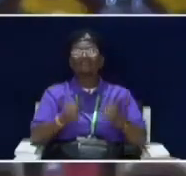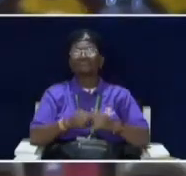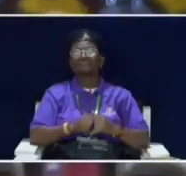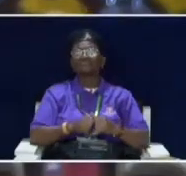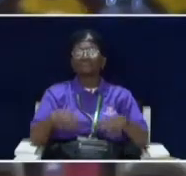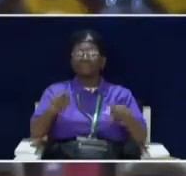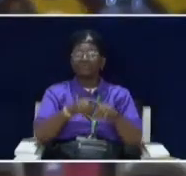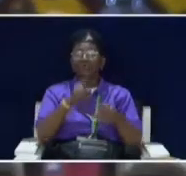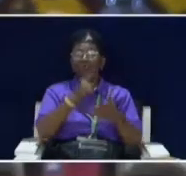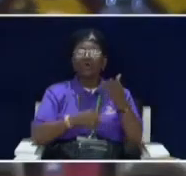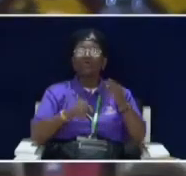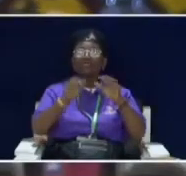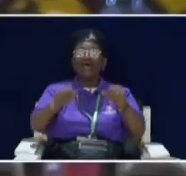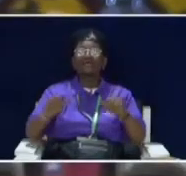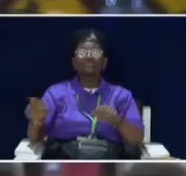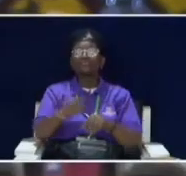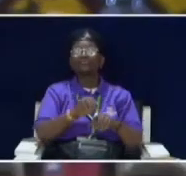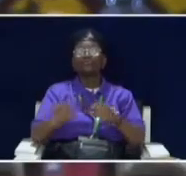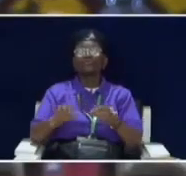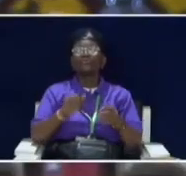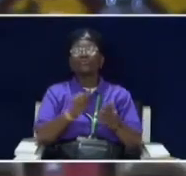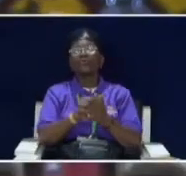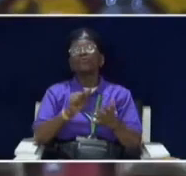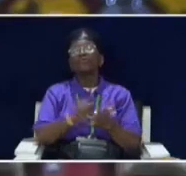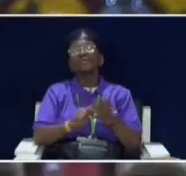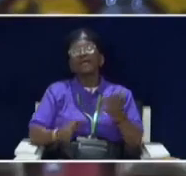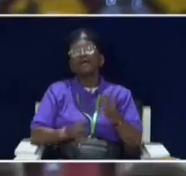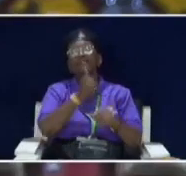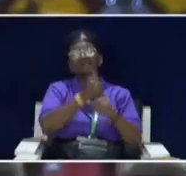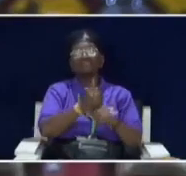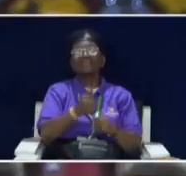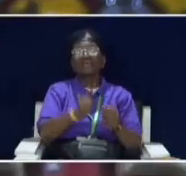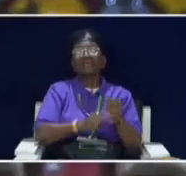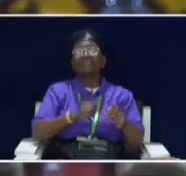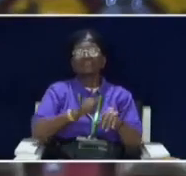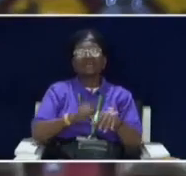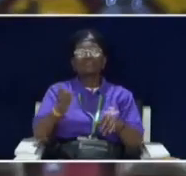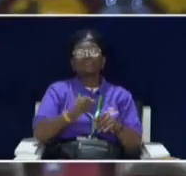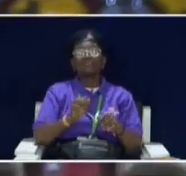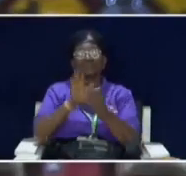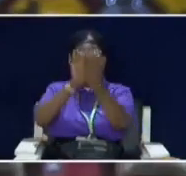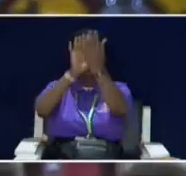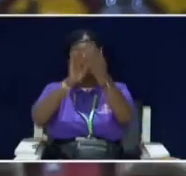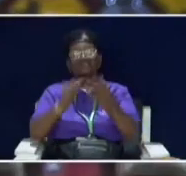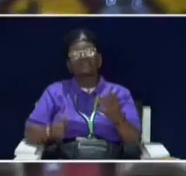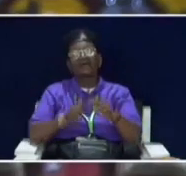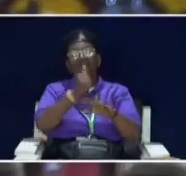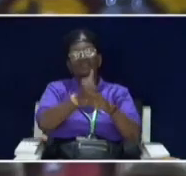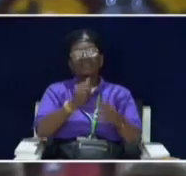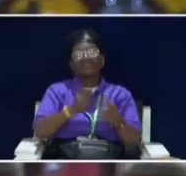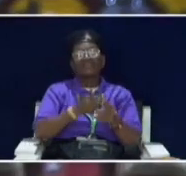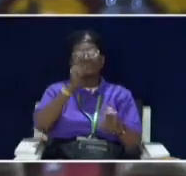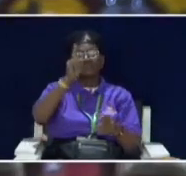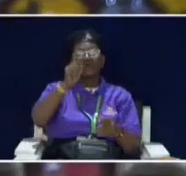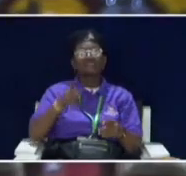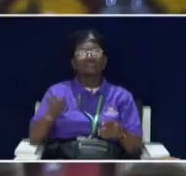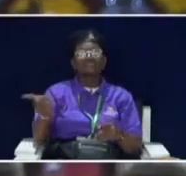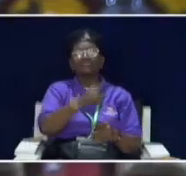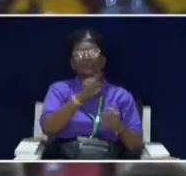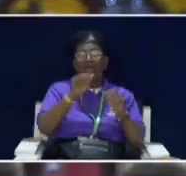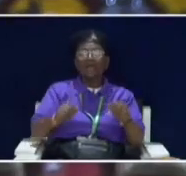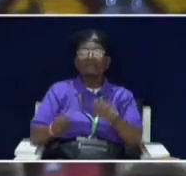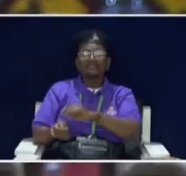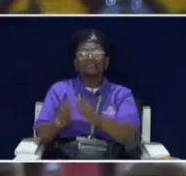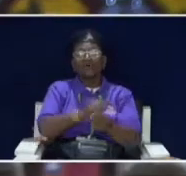So what can you do with a mountain? Every time you face a mountain, what can you do to a mountain? The first one is you can turn away from